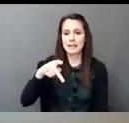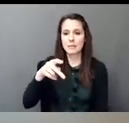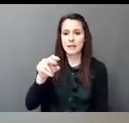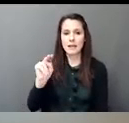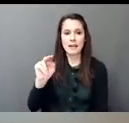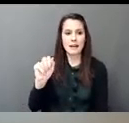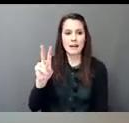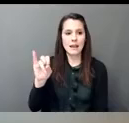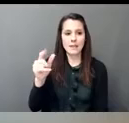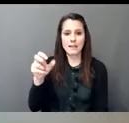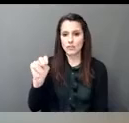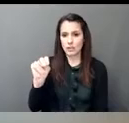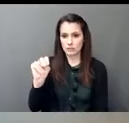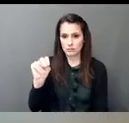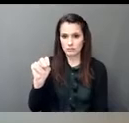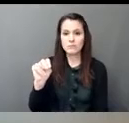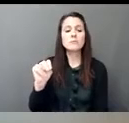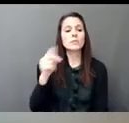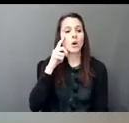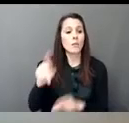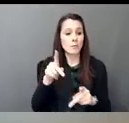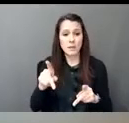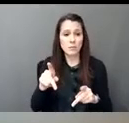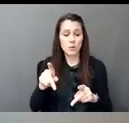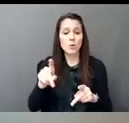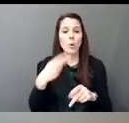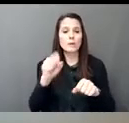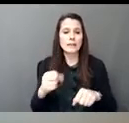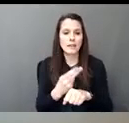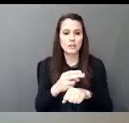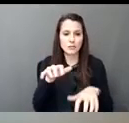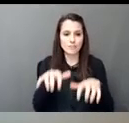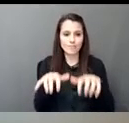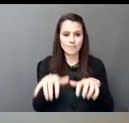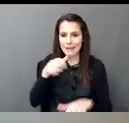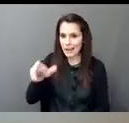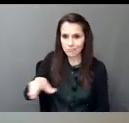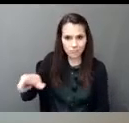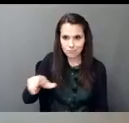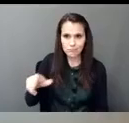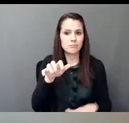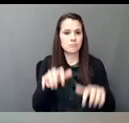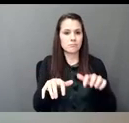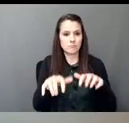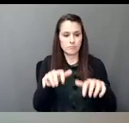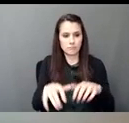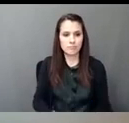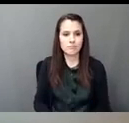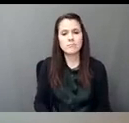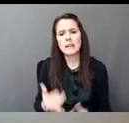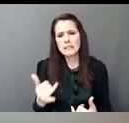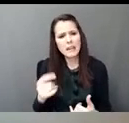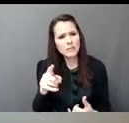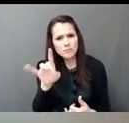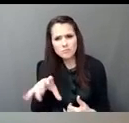when it comes to people that can only use a keyboard. What happens, and I'd like you to think about this, is what happens